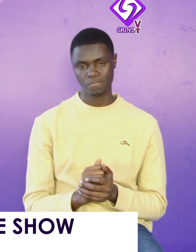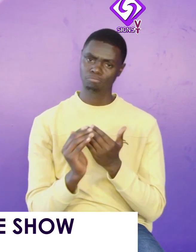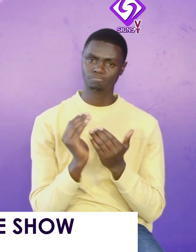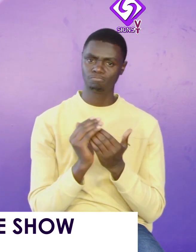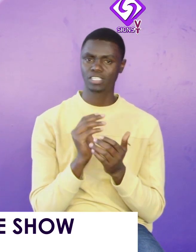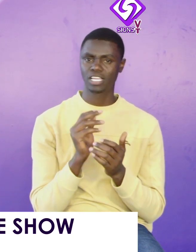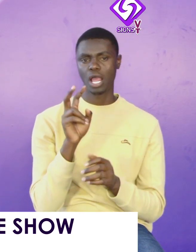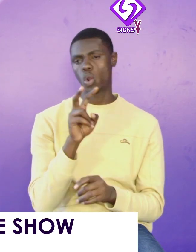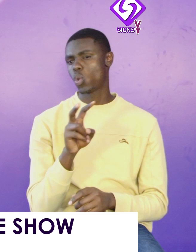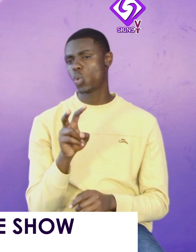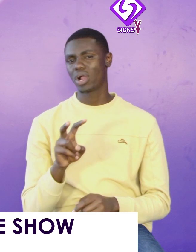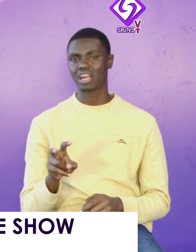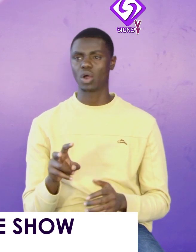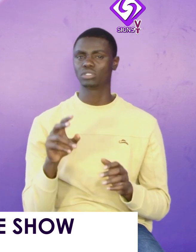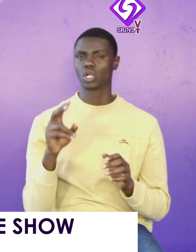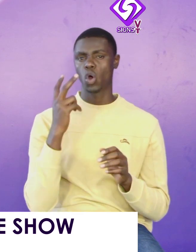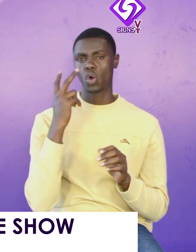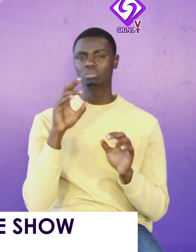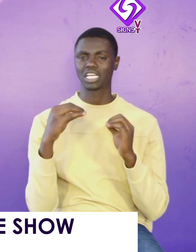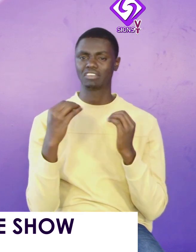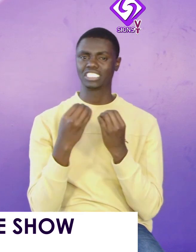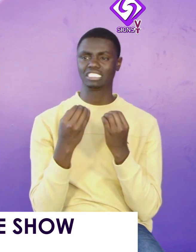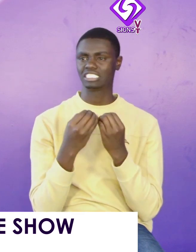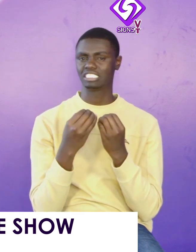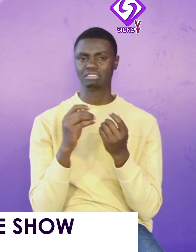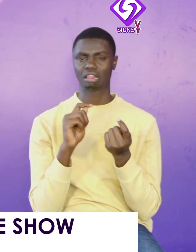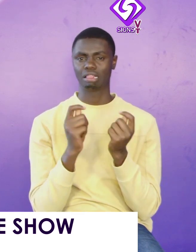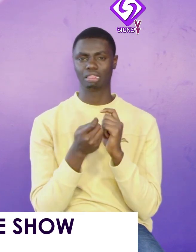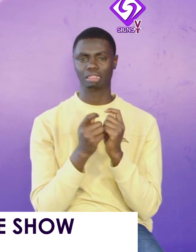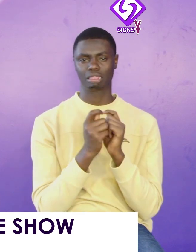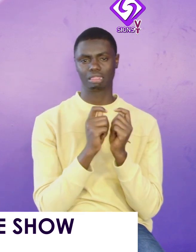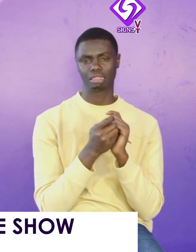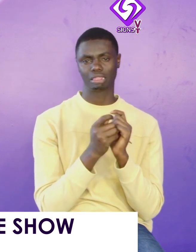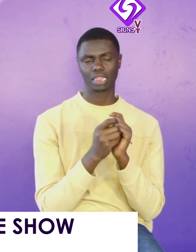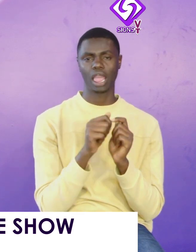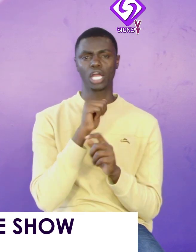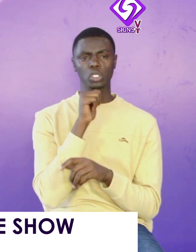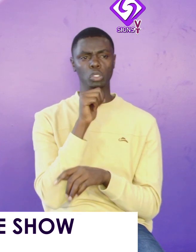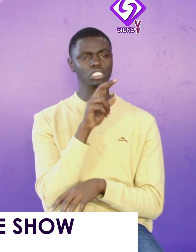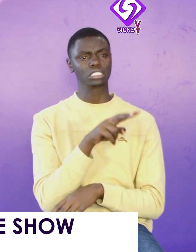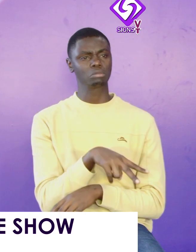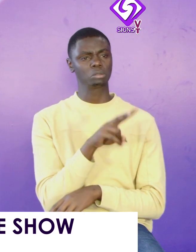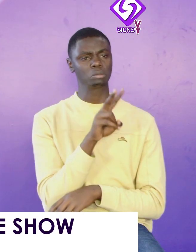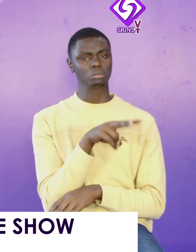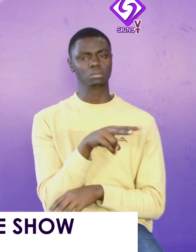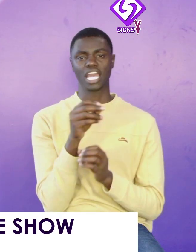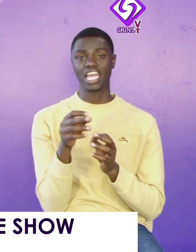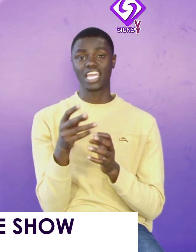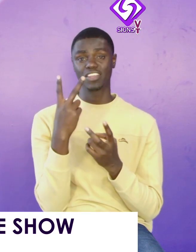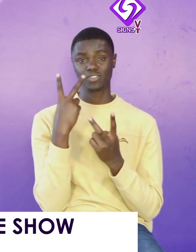look around, observe changes of moods around you. Do not take it for granted. When you